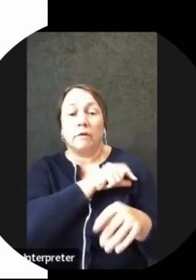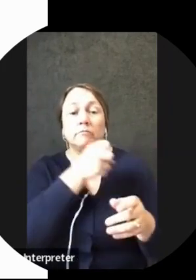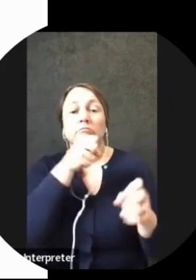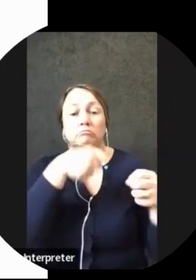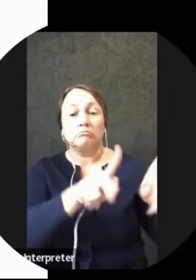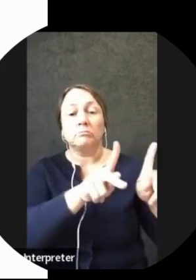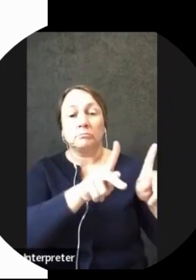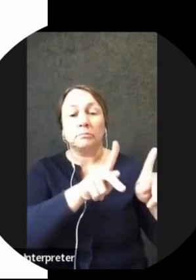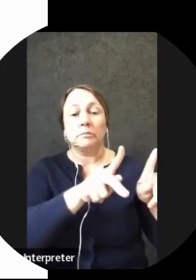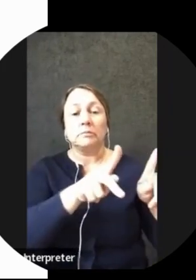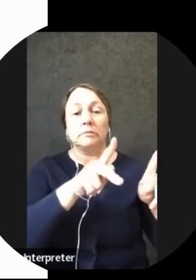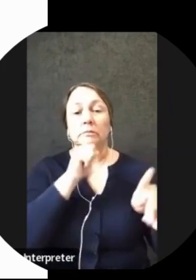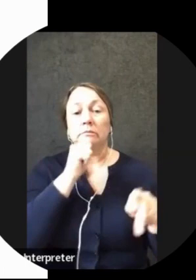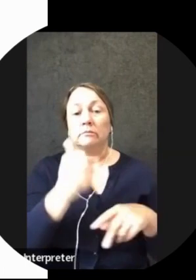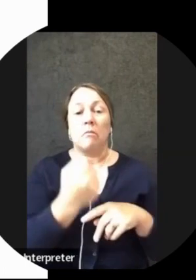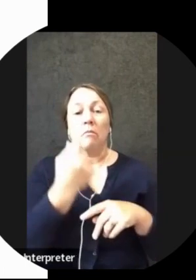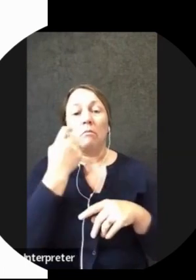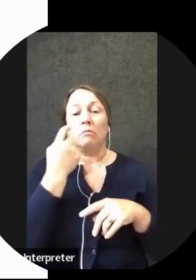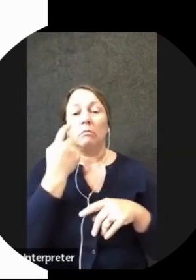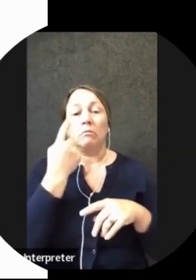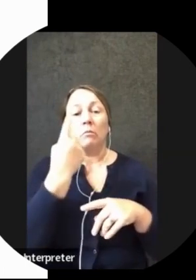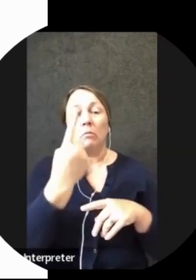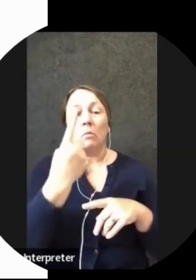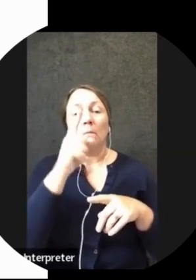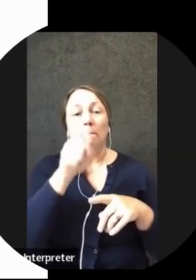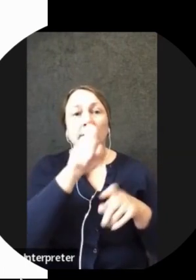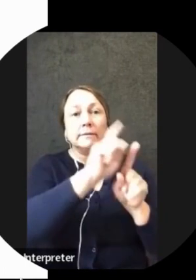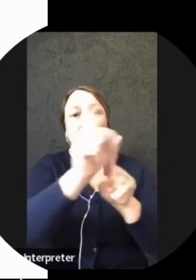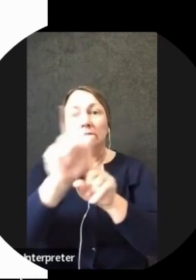It's not a one-size-fits-all.